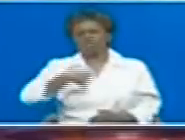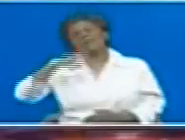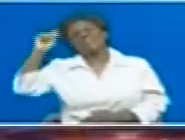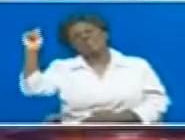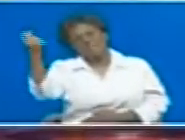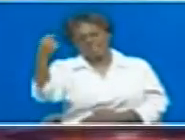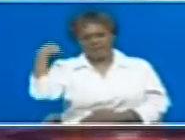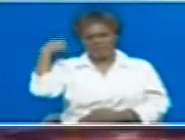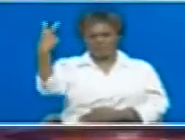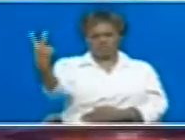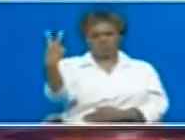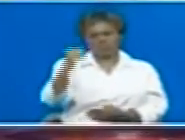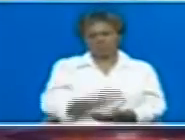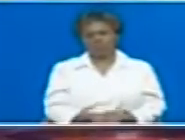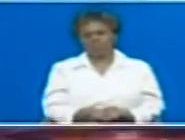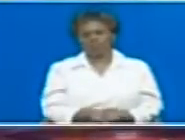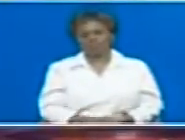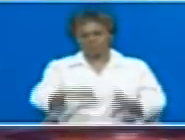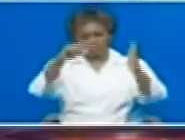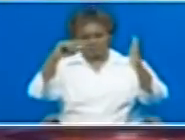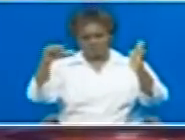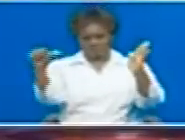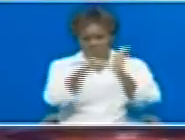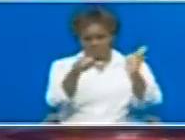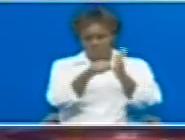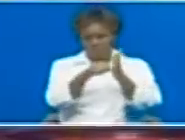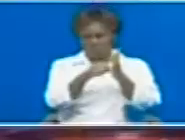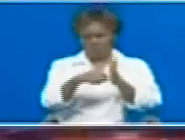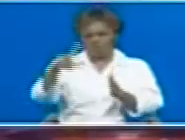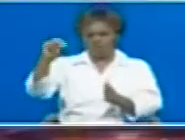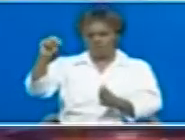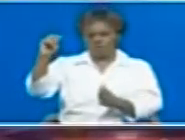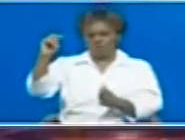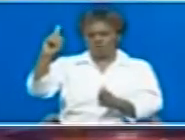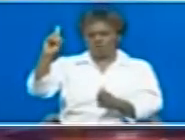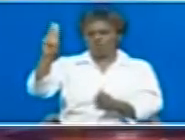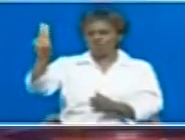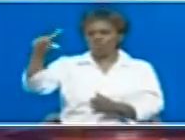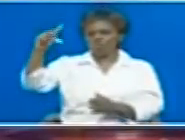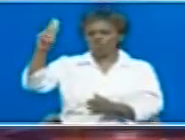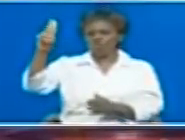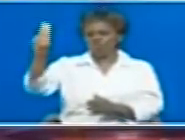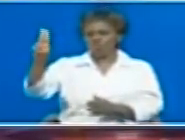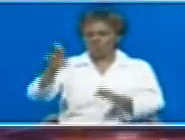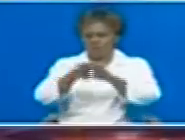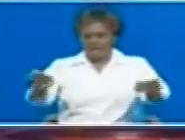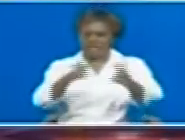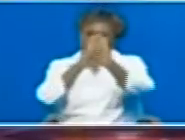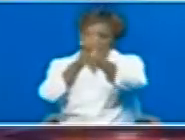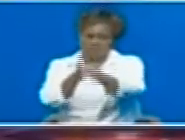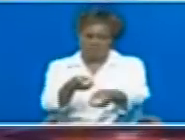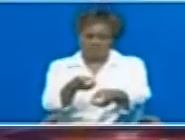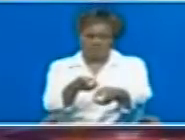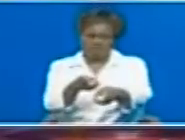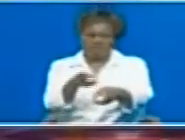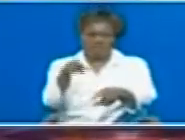Kenyans. Number two, the issue of the Ndung'u Land Report. Yes. And mentioning names here and there. It's there. Most of those